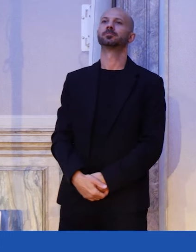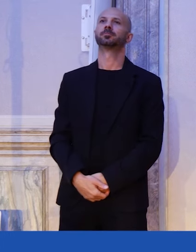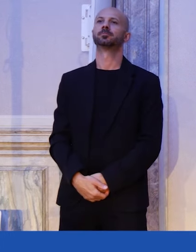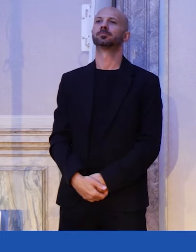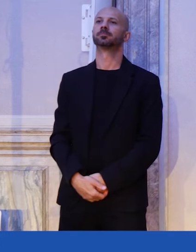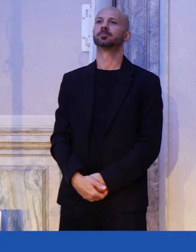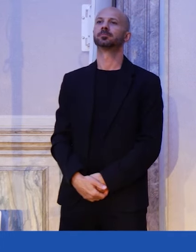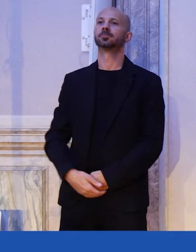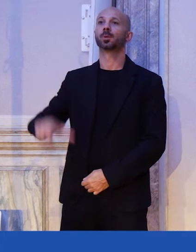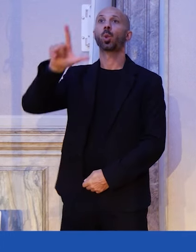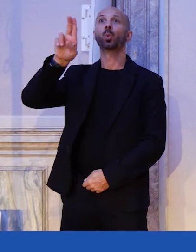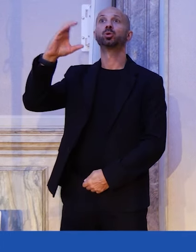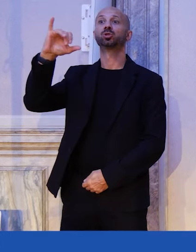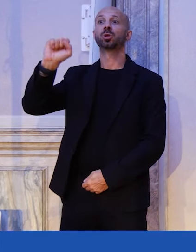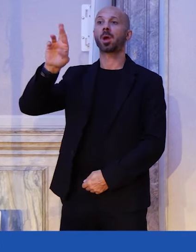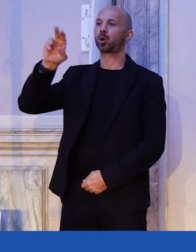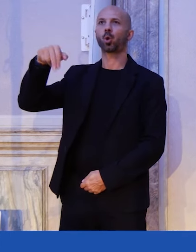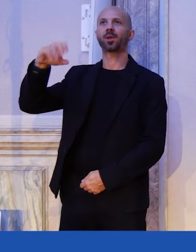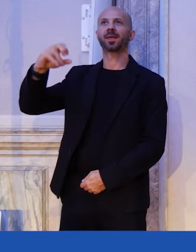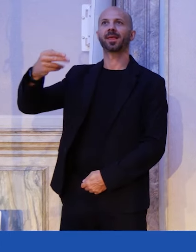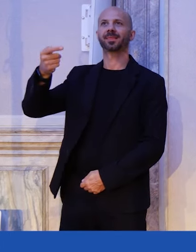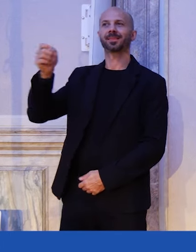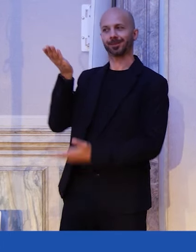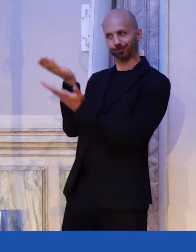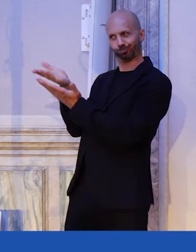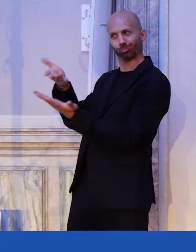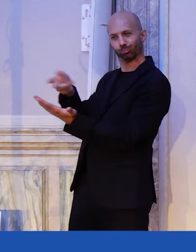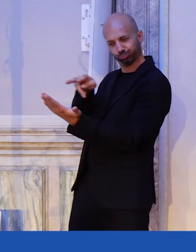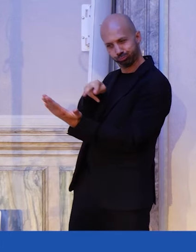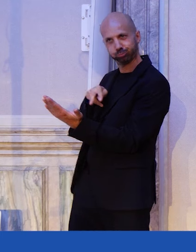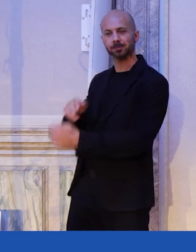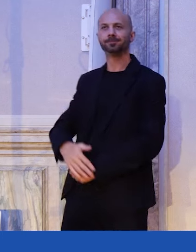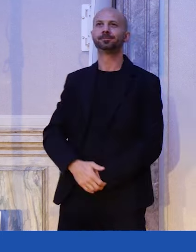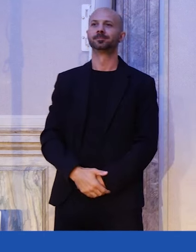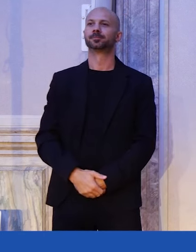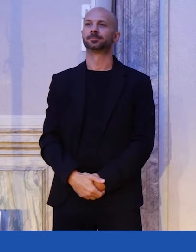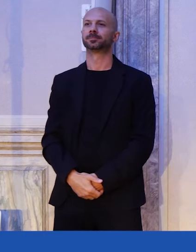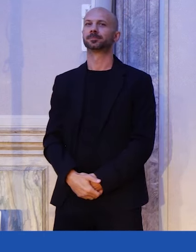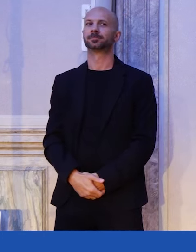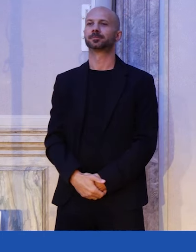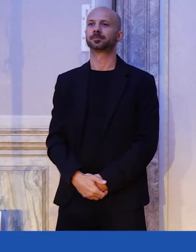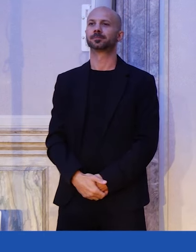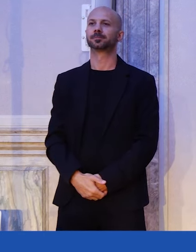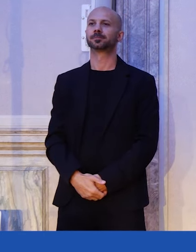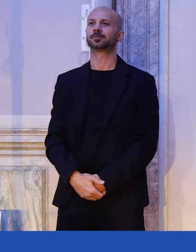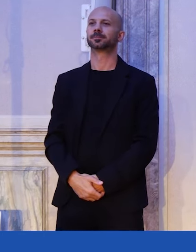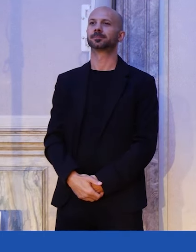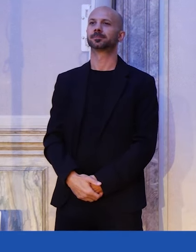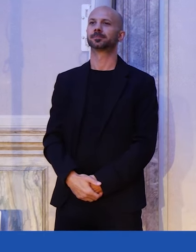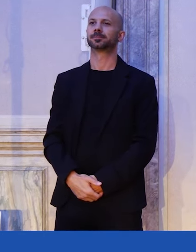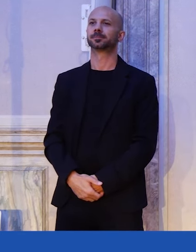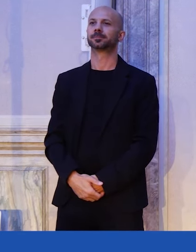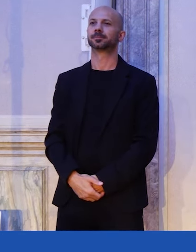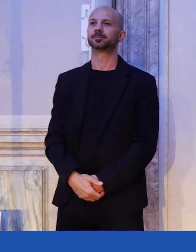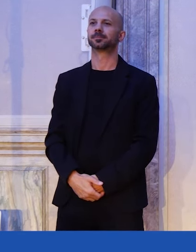the music department is going to read the motivation the Frank Fort based Ensemble modern is